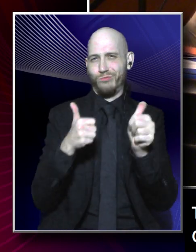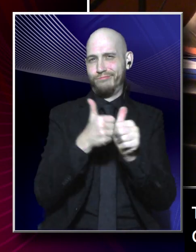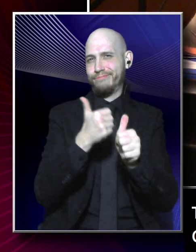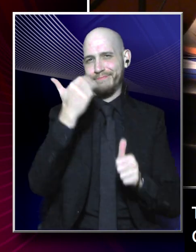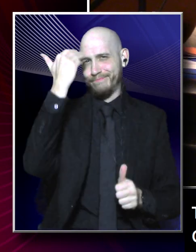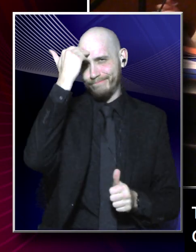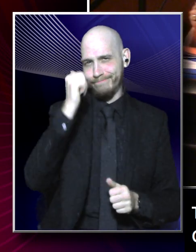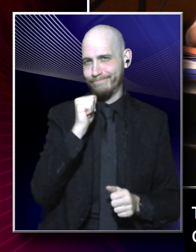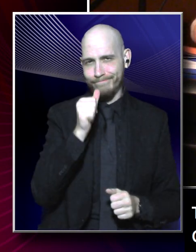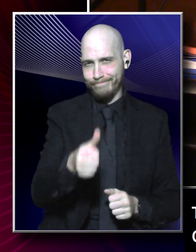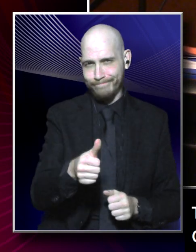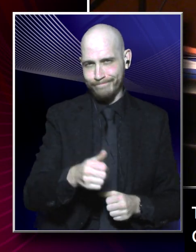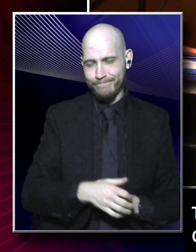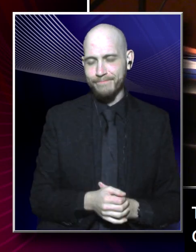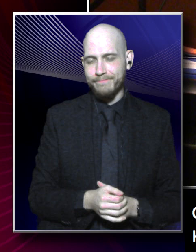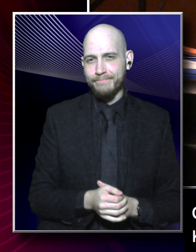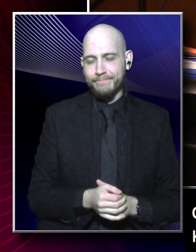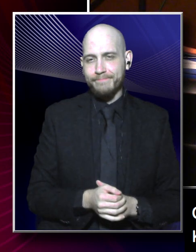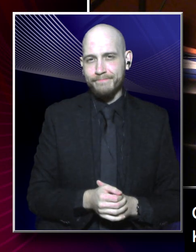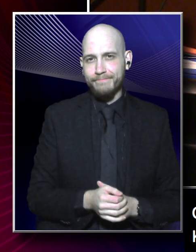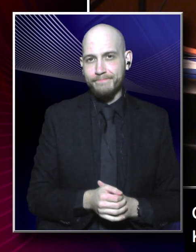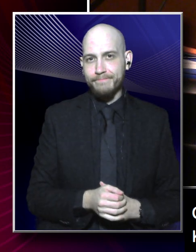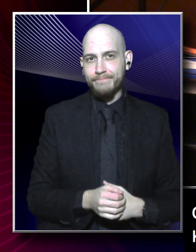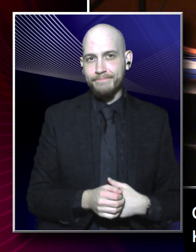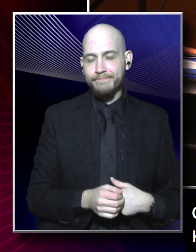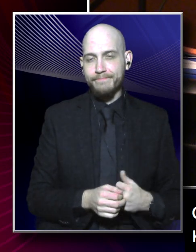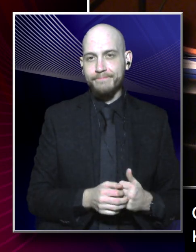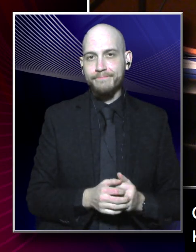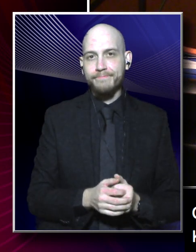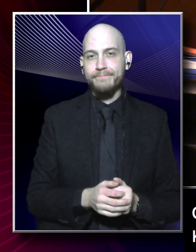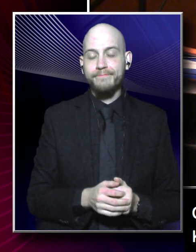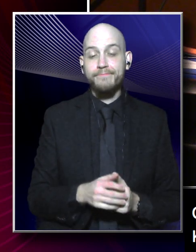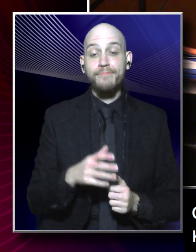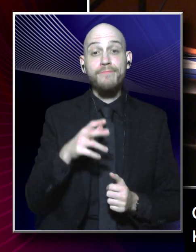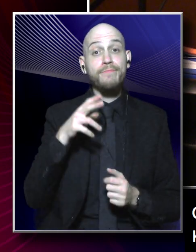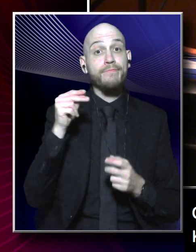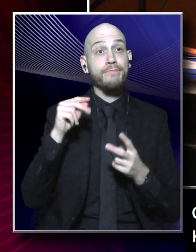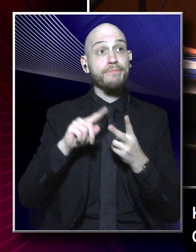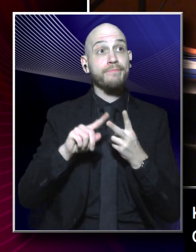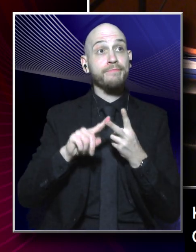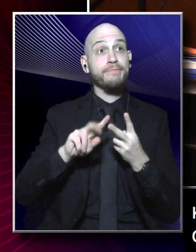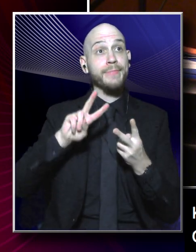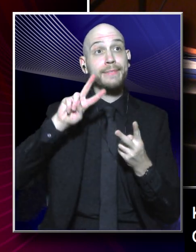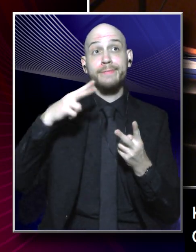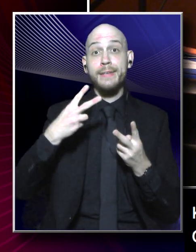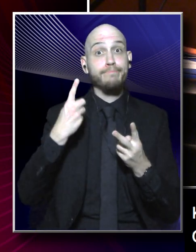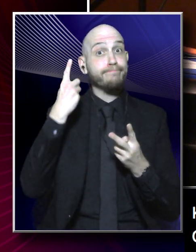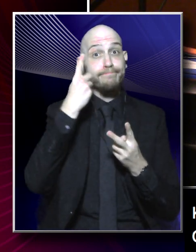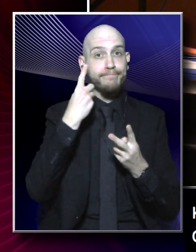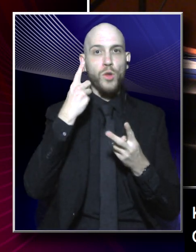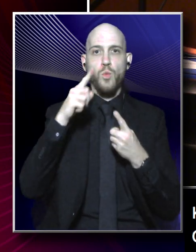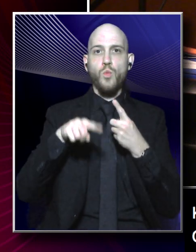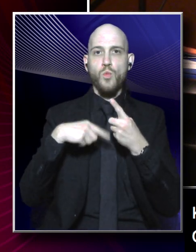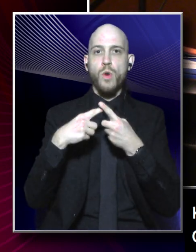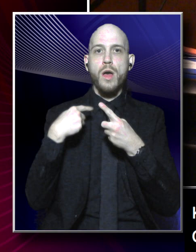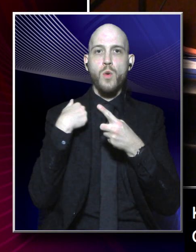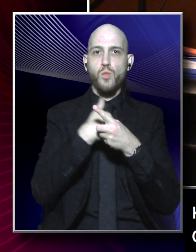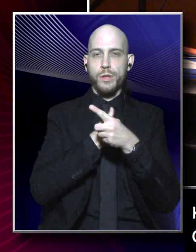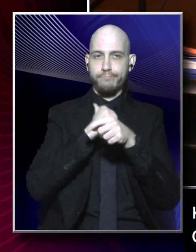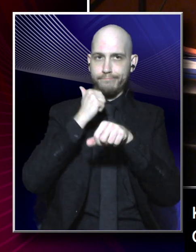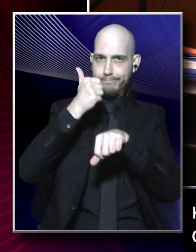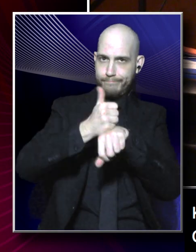is that when we try to create a well-designed accountability